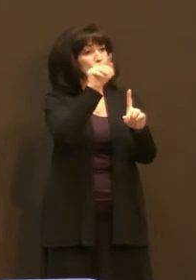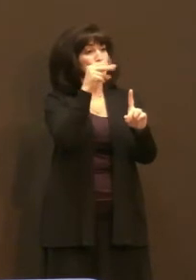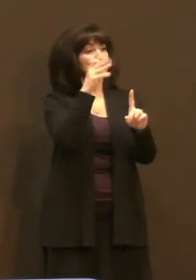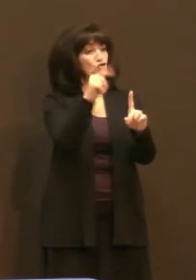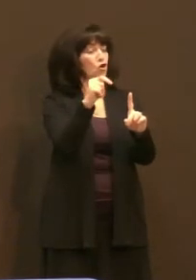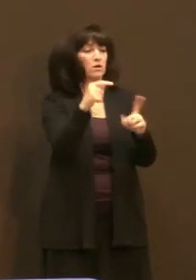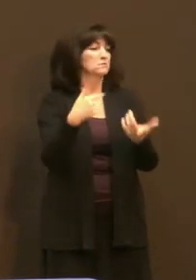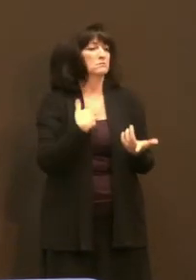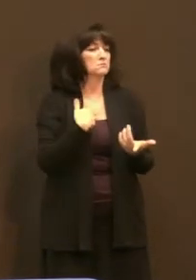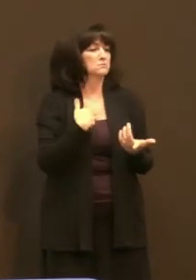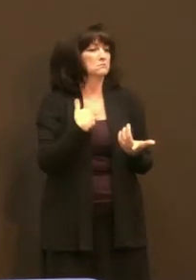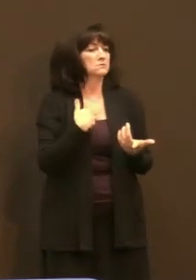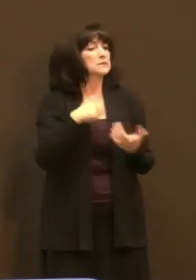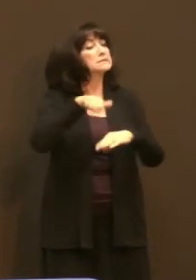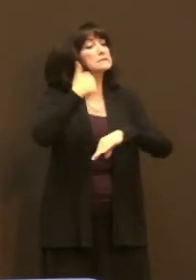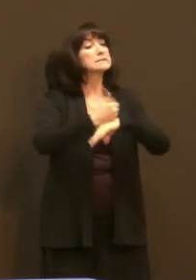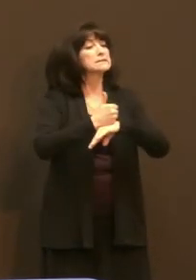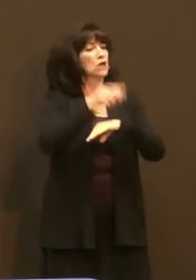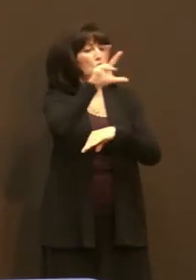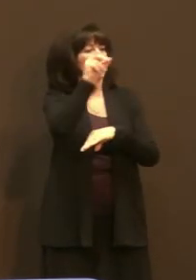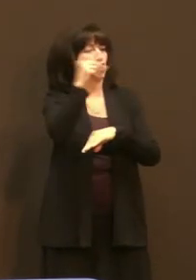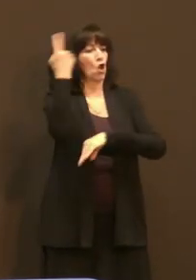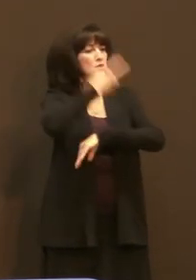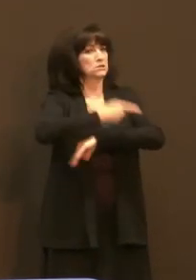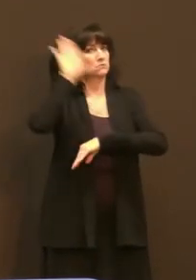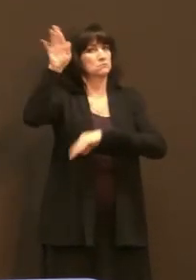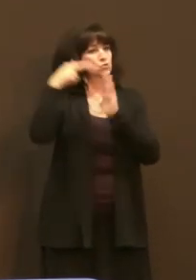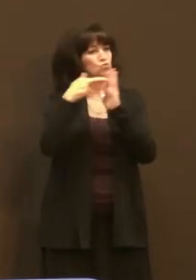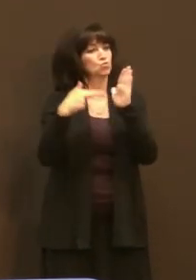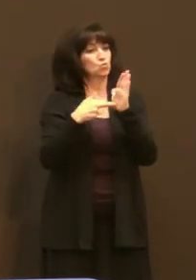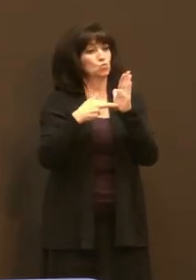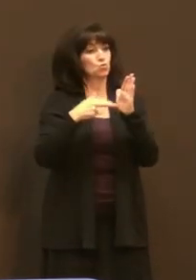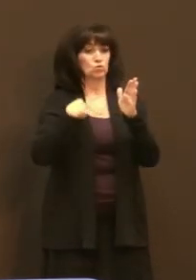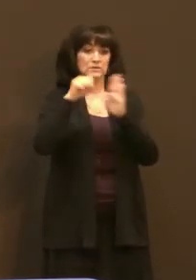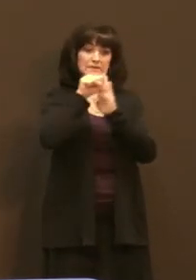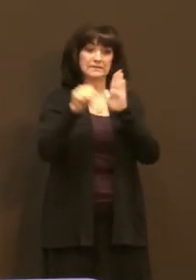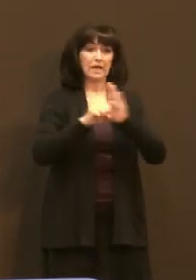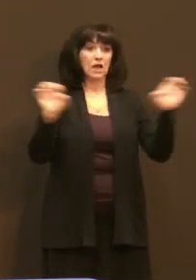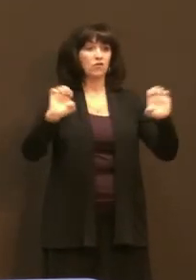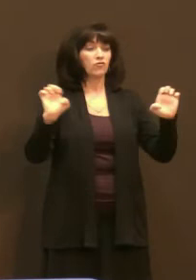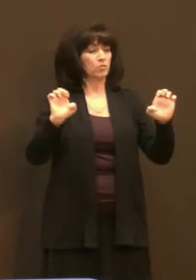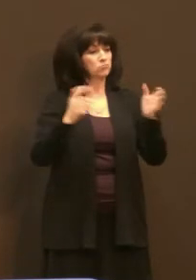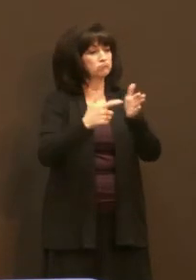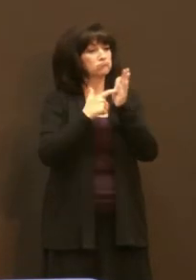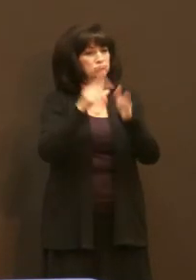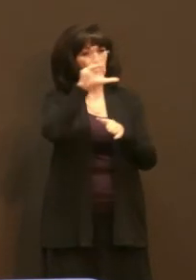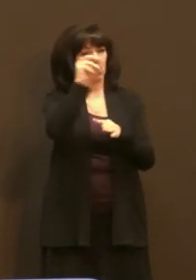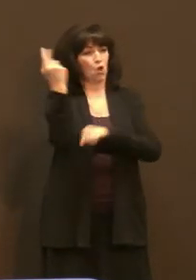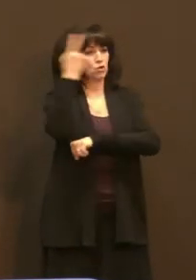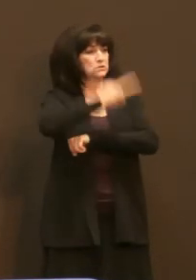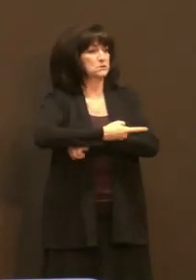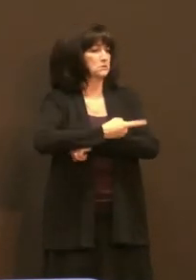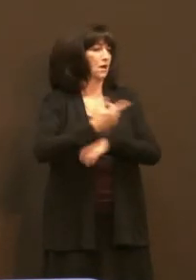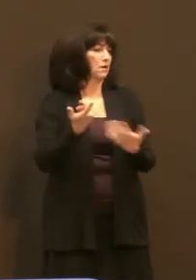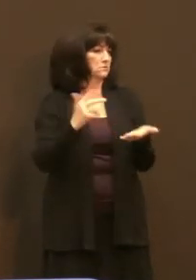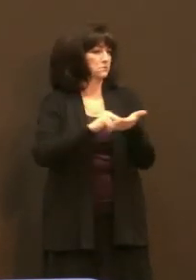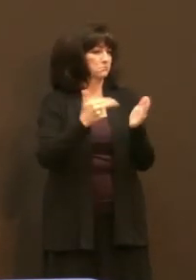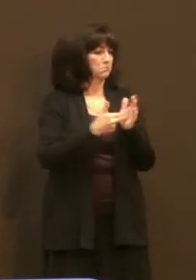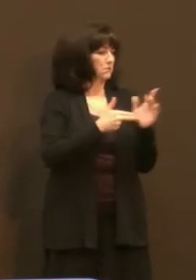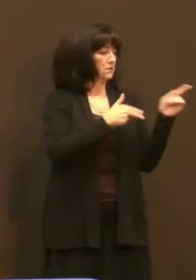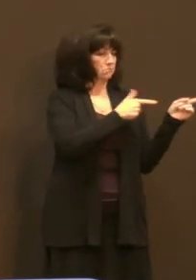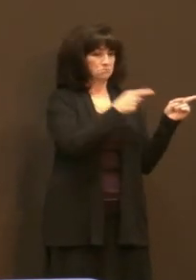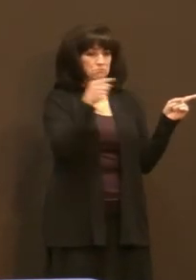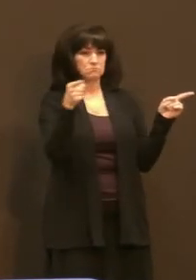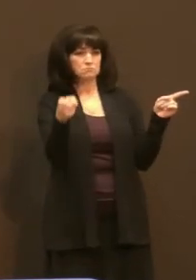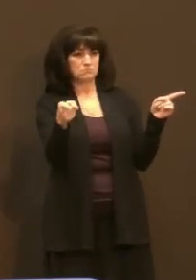30 days. So I wish I knew. I wish I had a crystal ball and could determine when